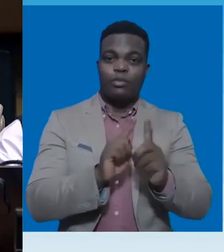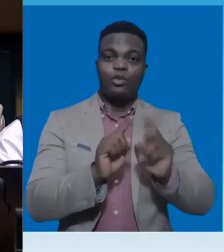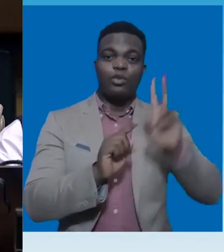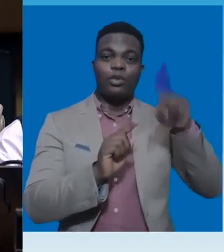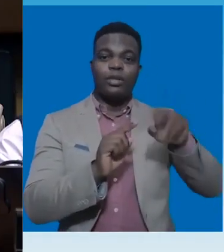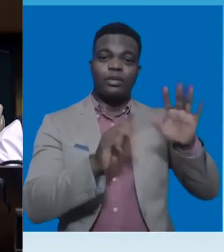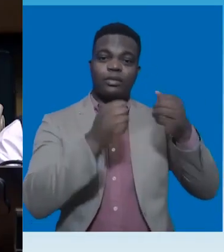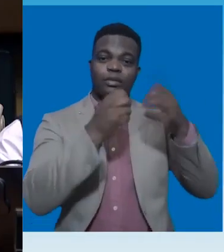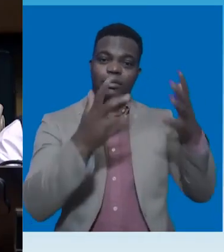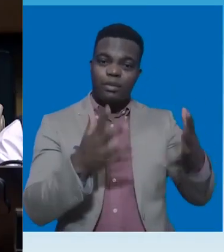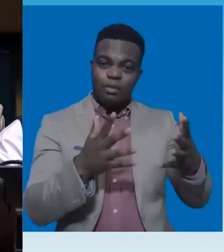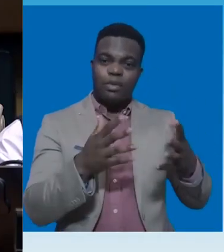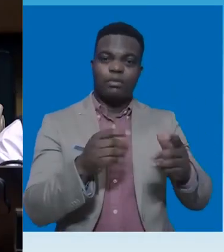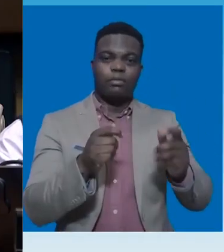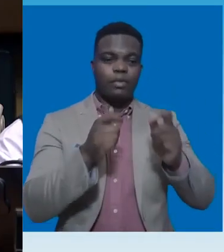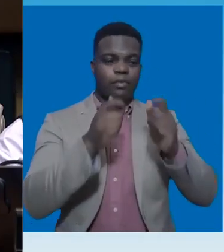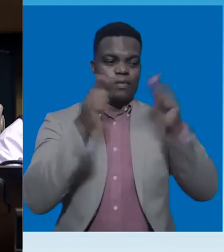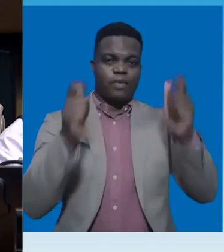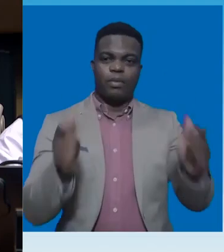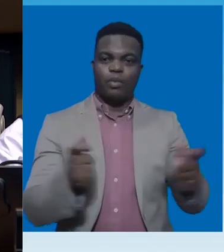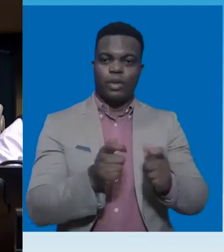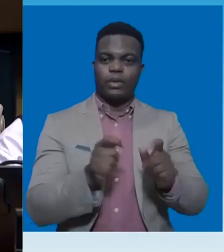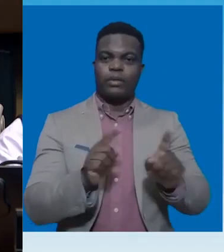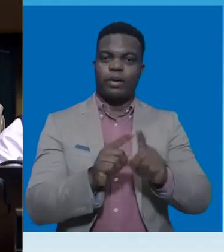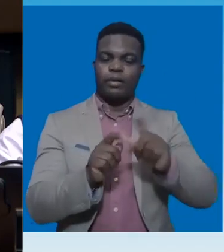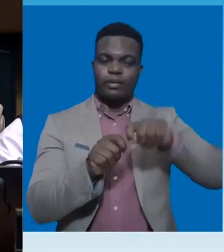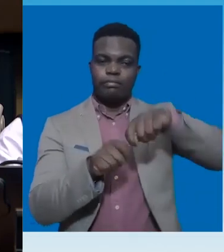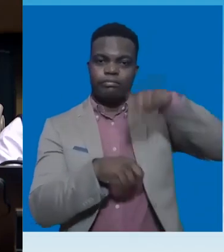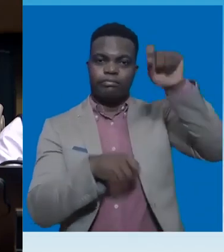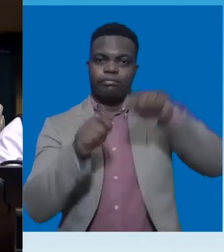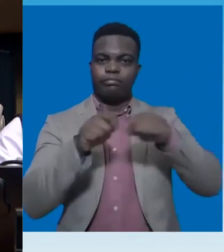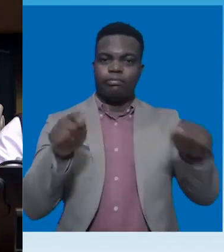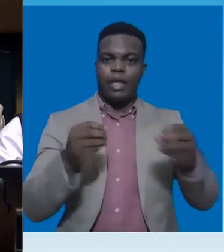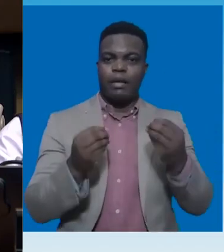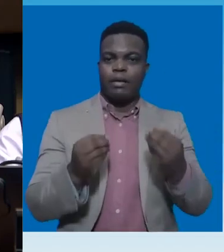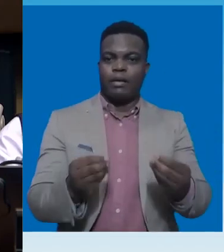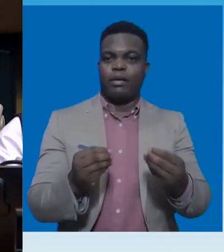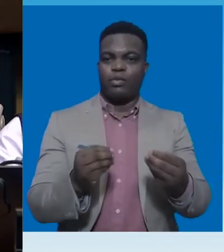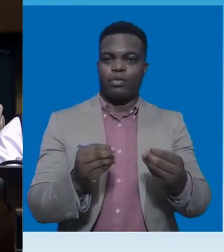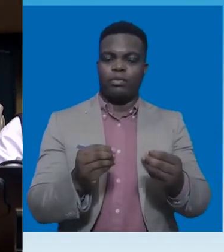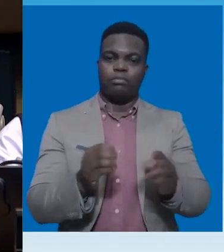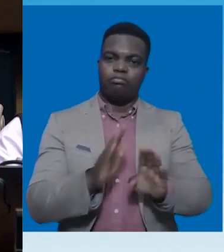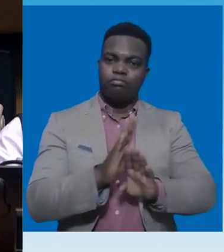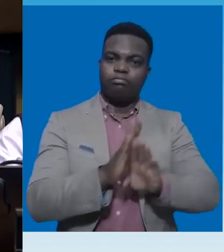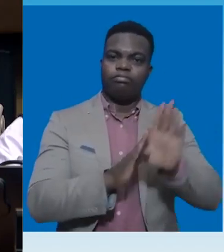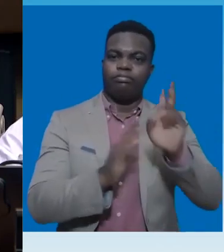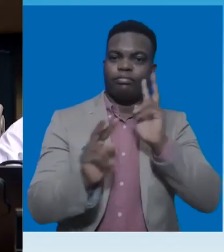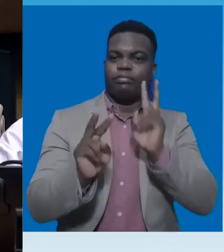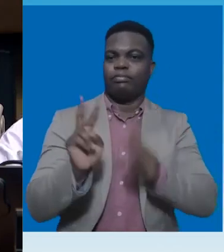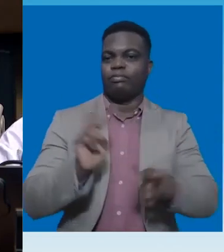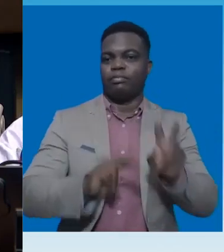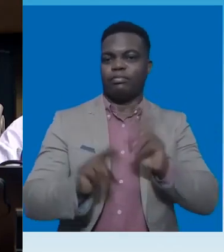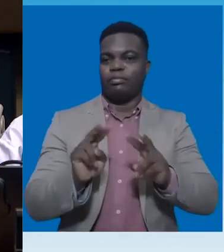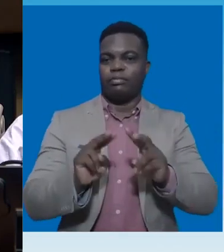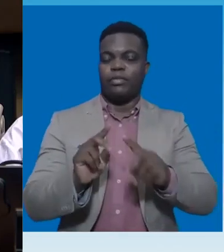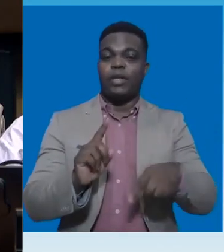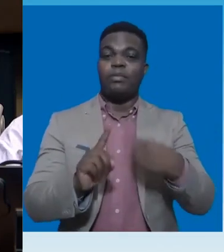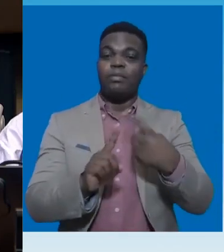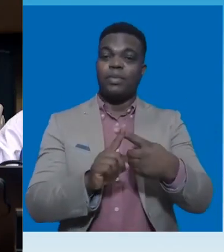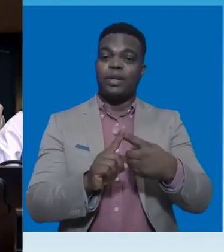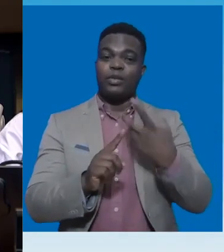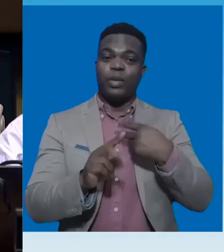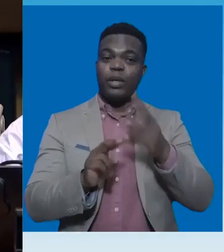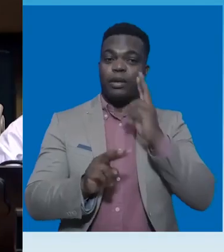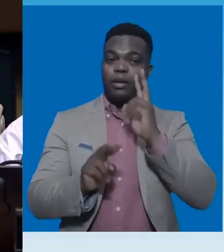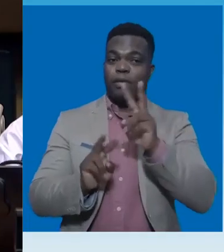progress. But the evaluation of UNDIS also made one thing clear. There is